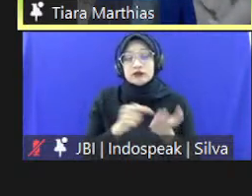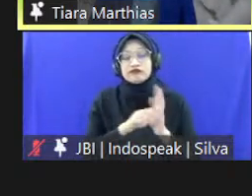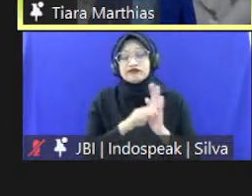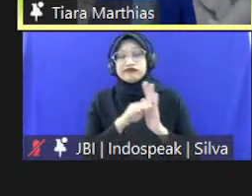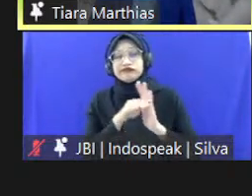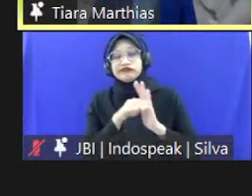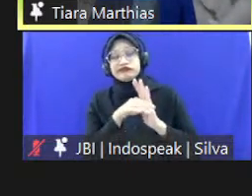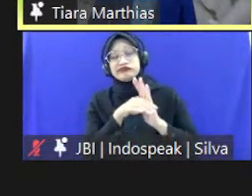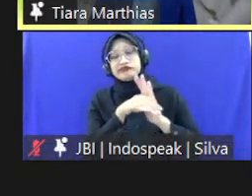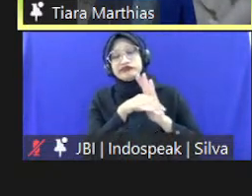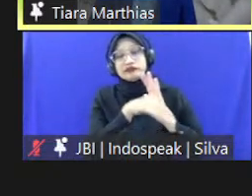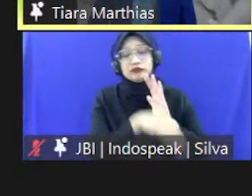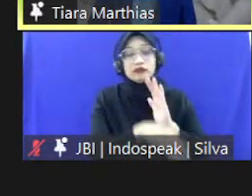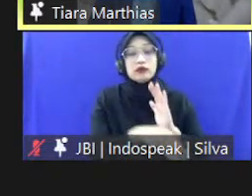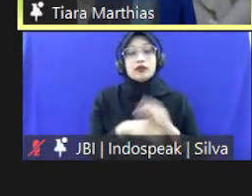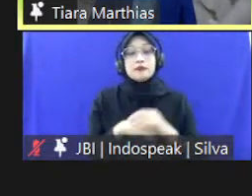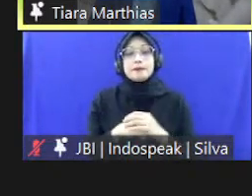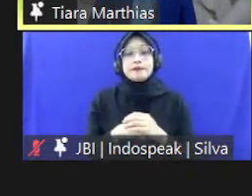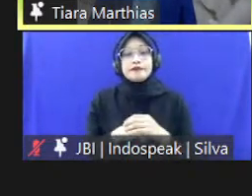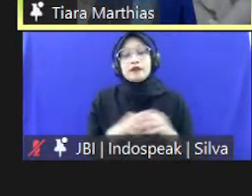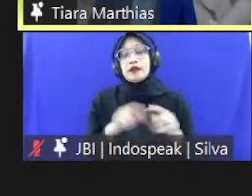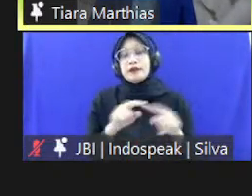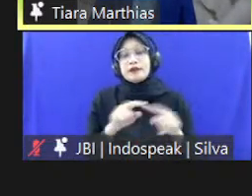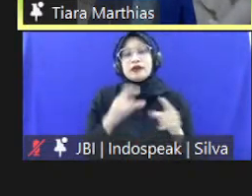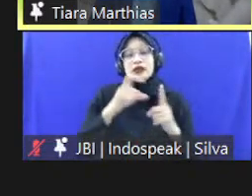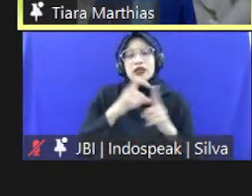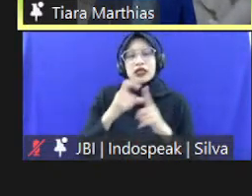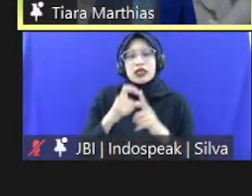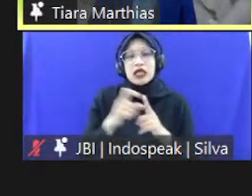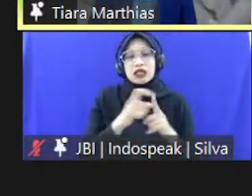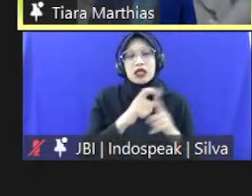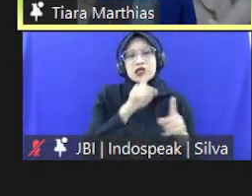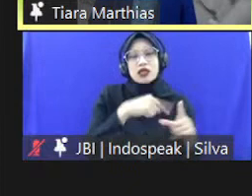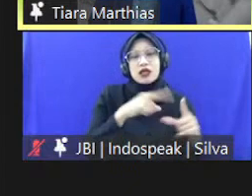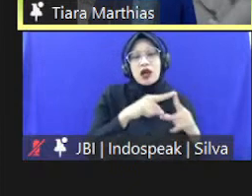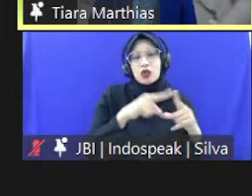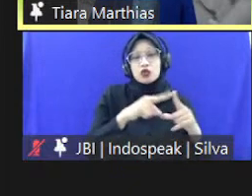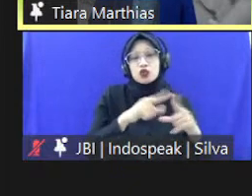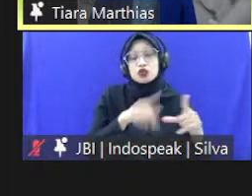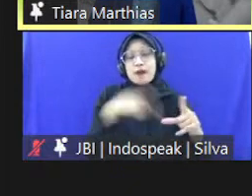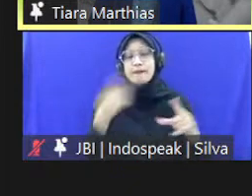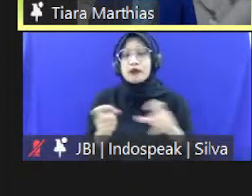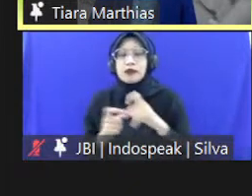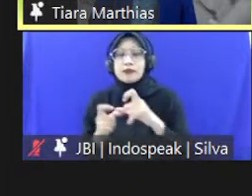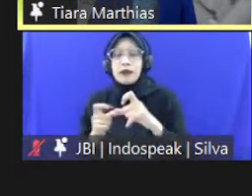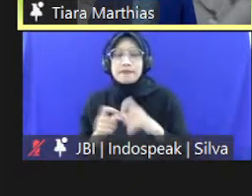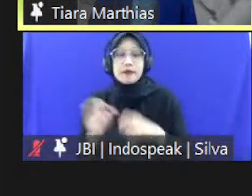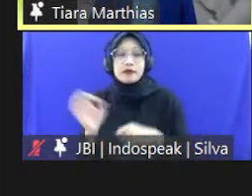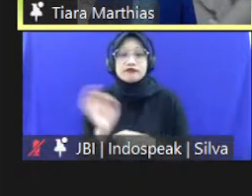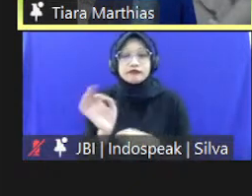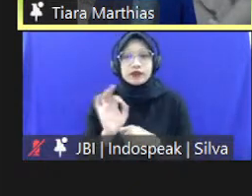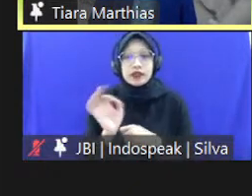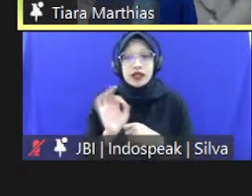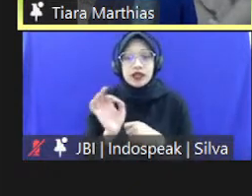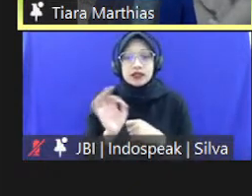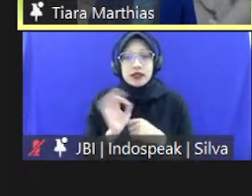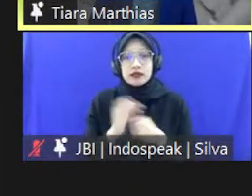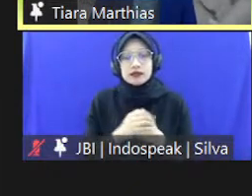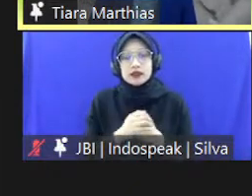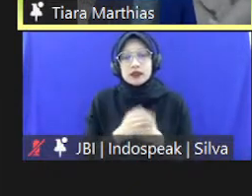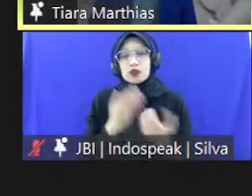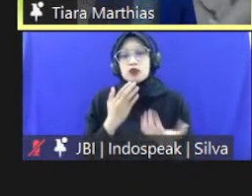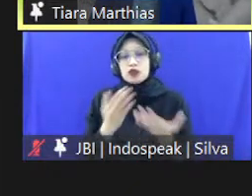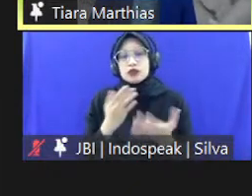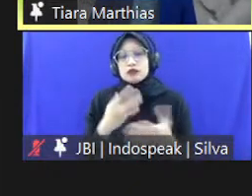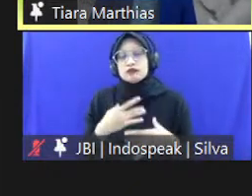further. Unfortunately, we don't have data for August and September, so it would be interesting as well to see whether at least some